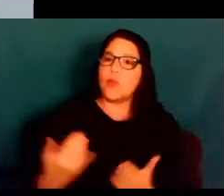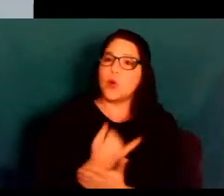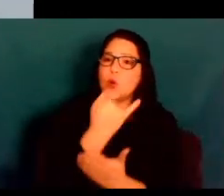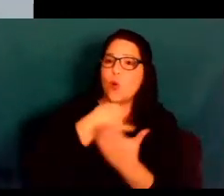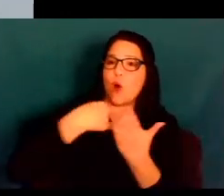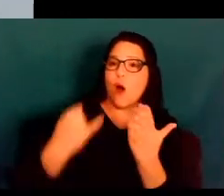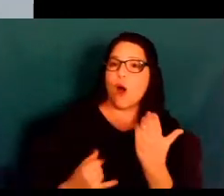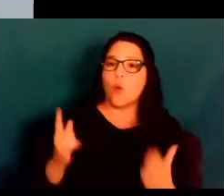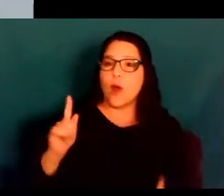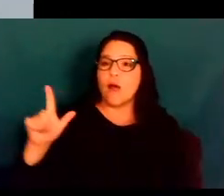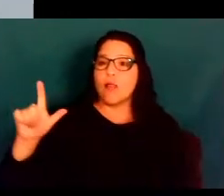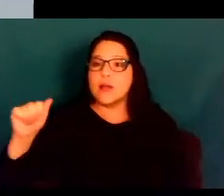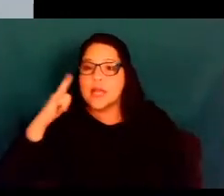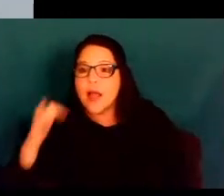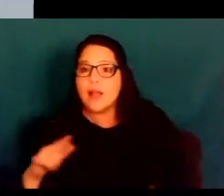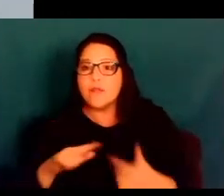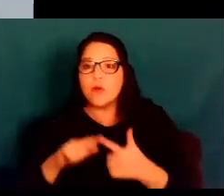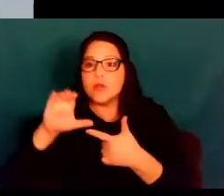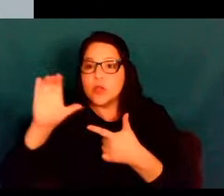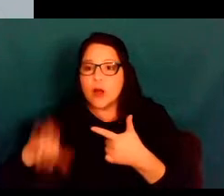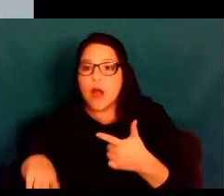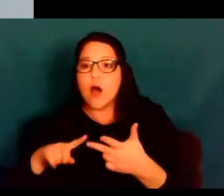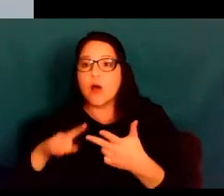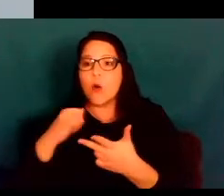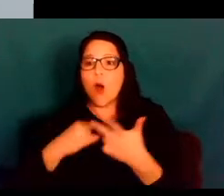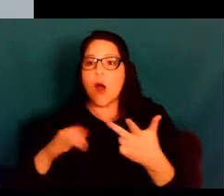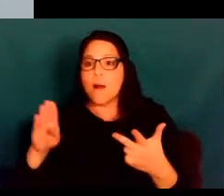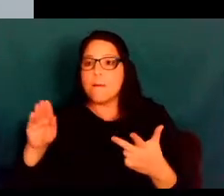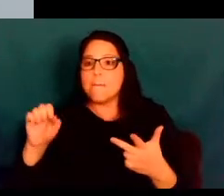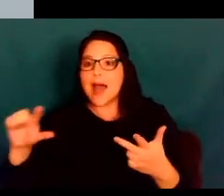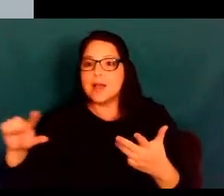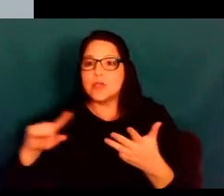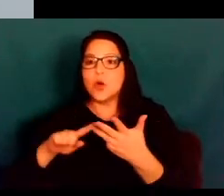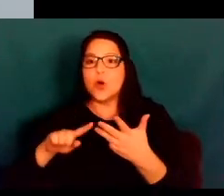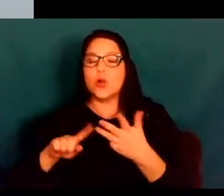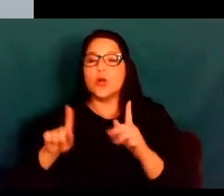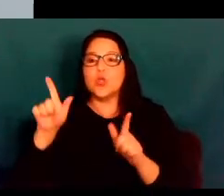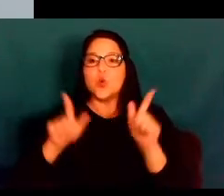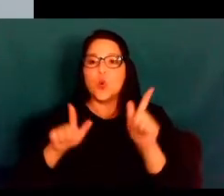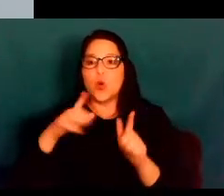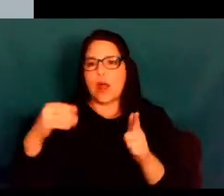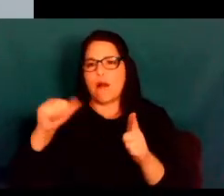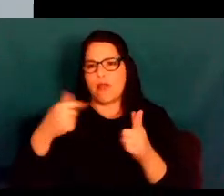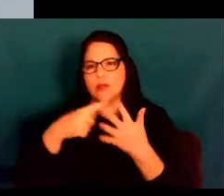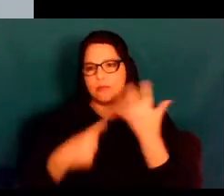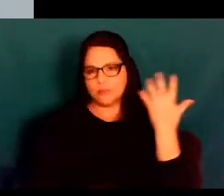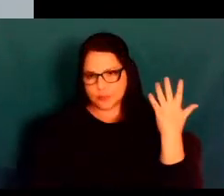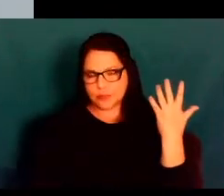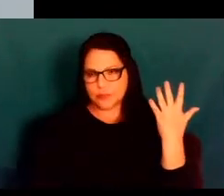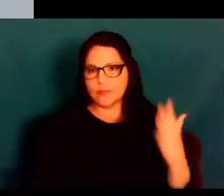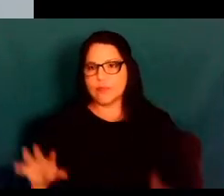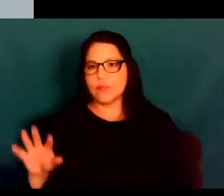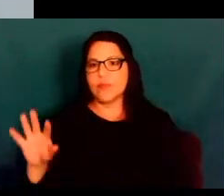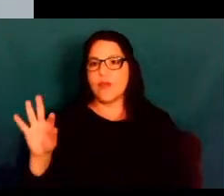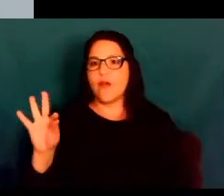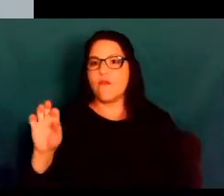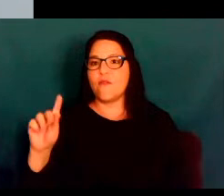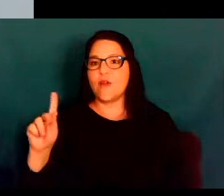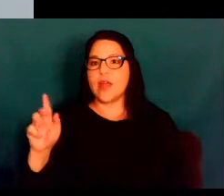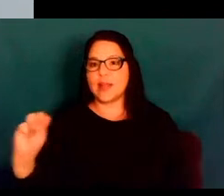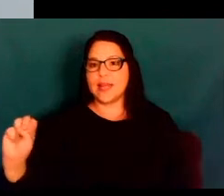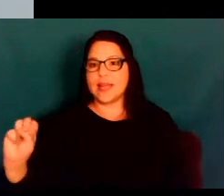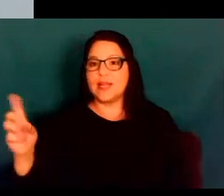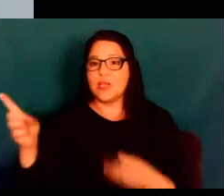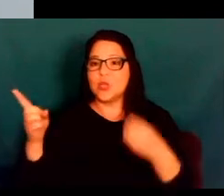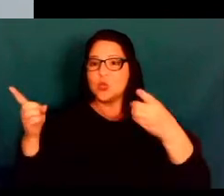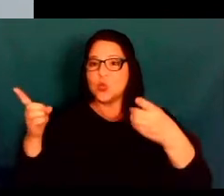in Los Angeles, Chicago, Art Basel, Tokyo, among others. Franklin Sirmans, director of